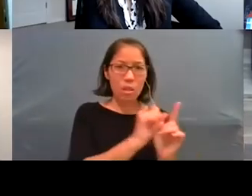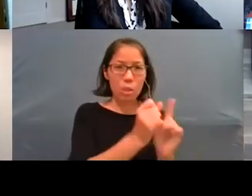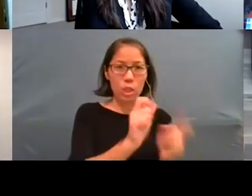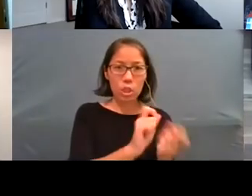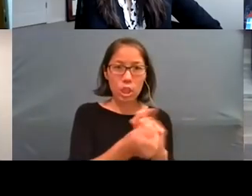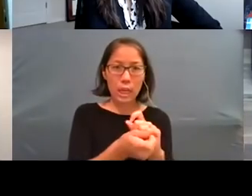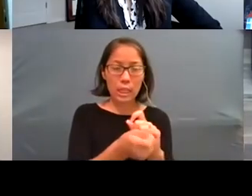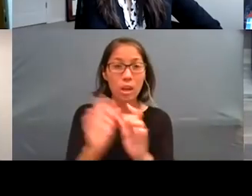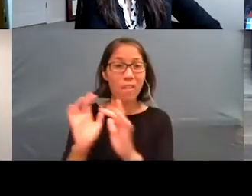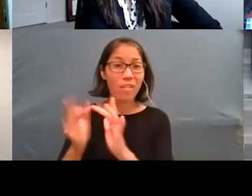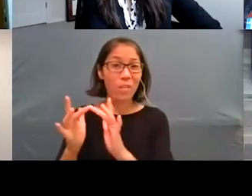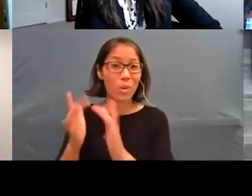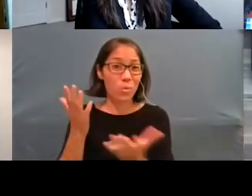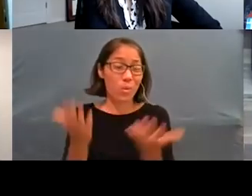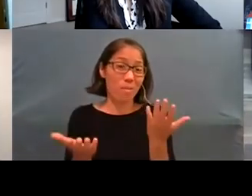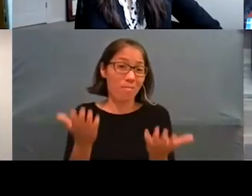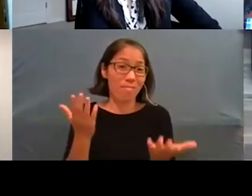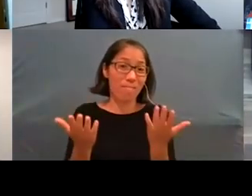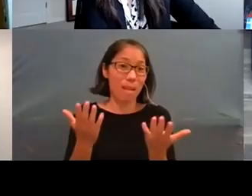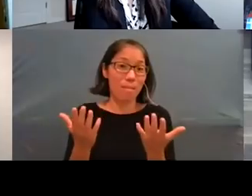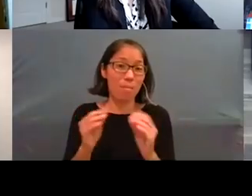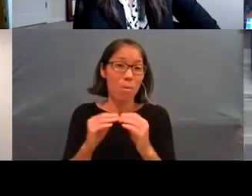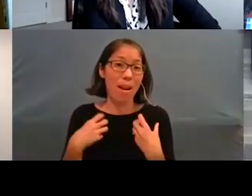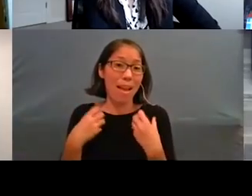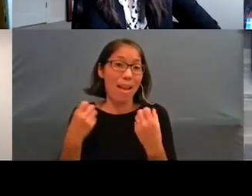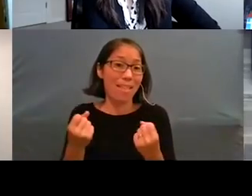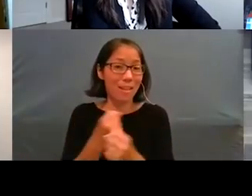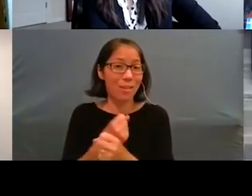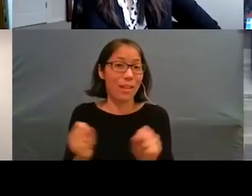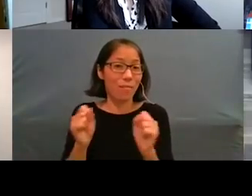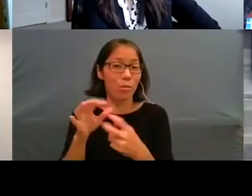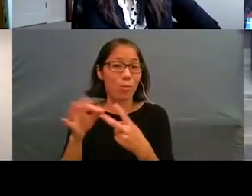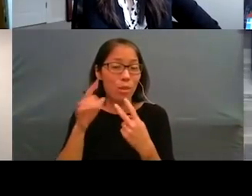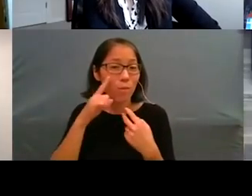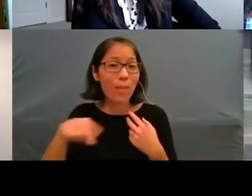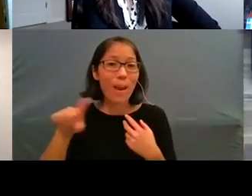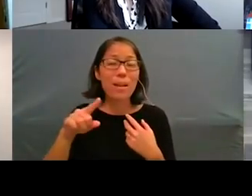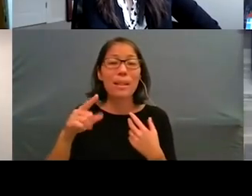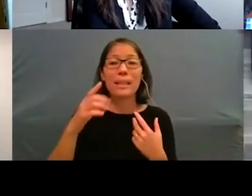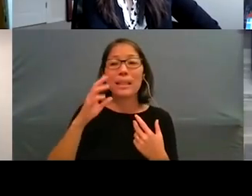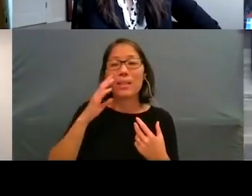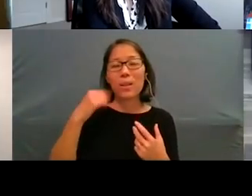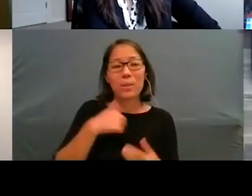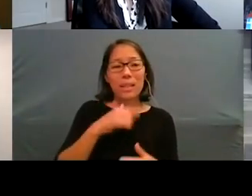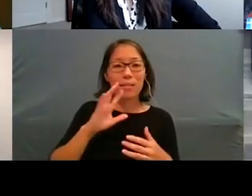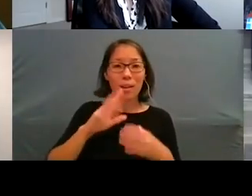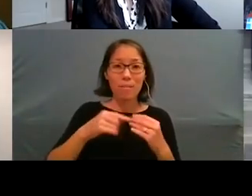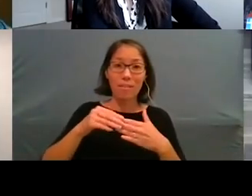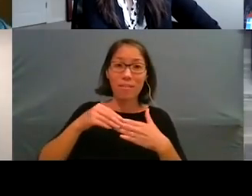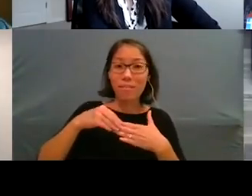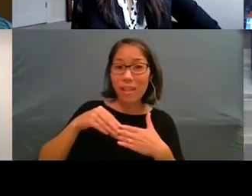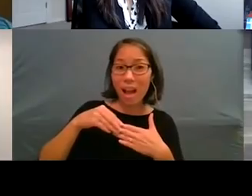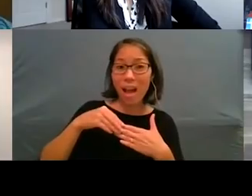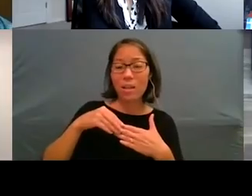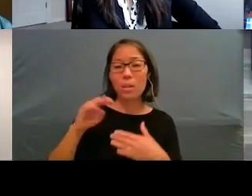virtual might be healthier, a safer choice for them. You know, we do talk about flexibility. So